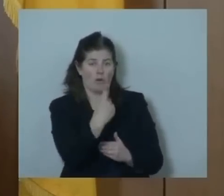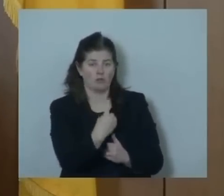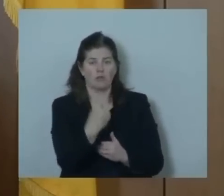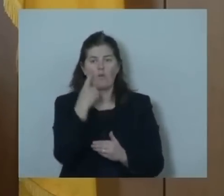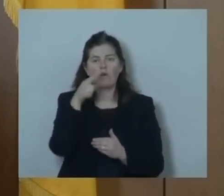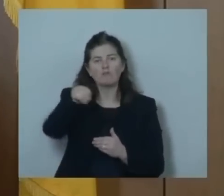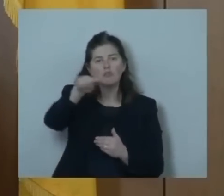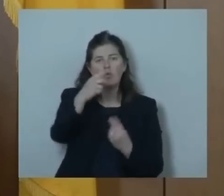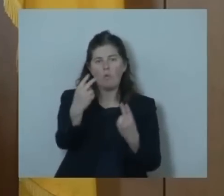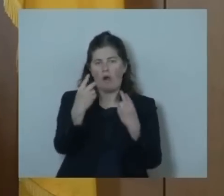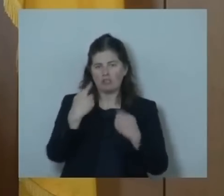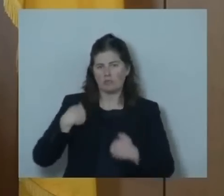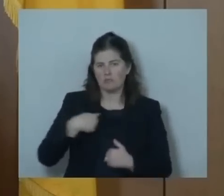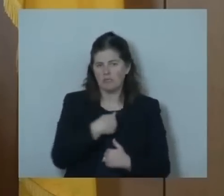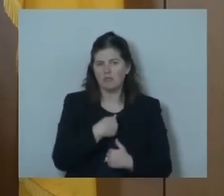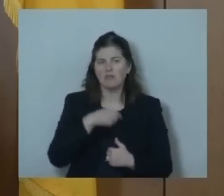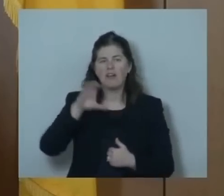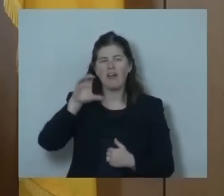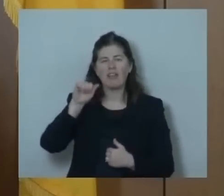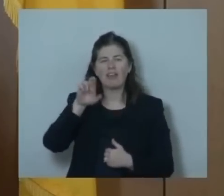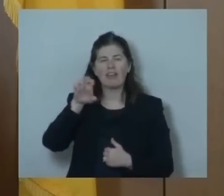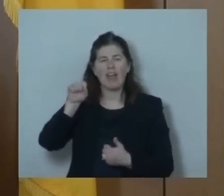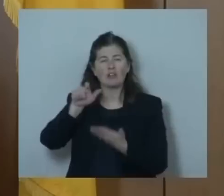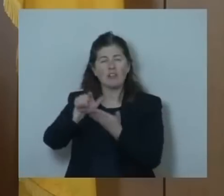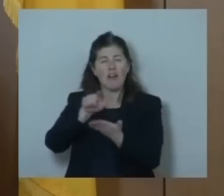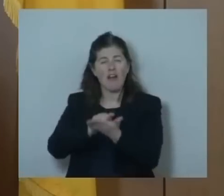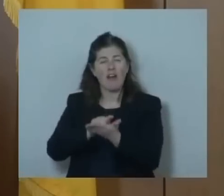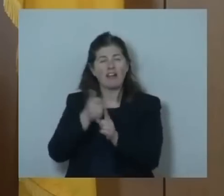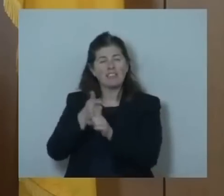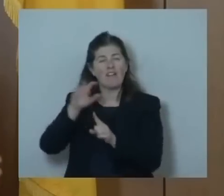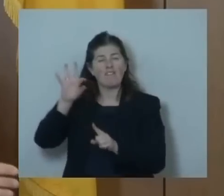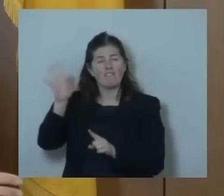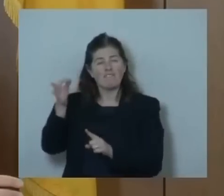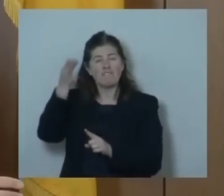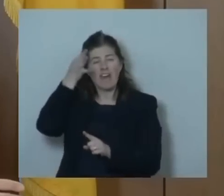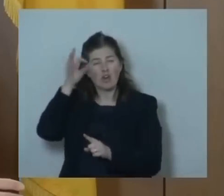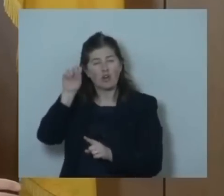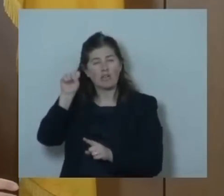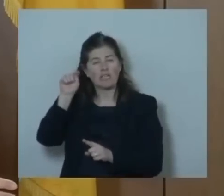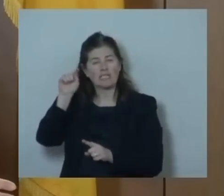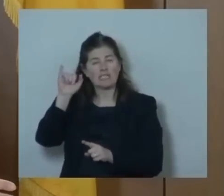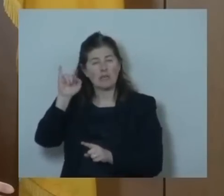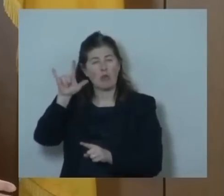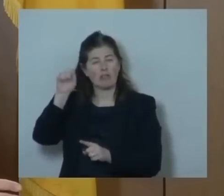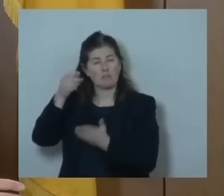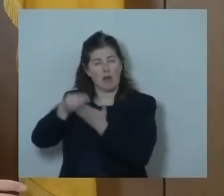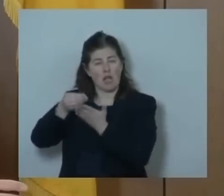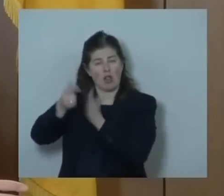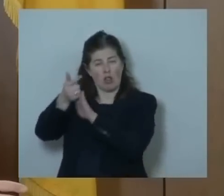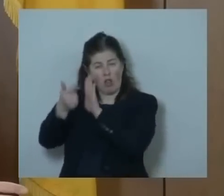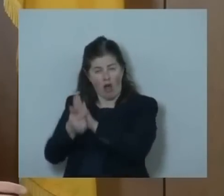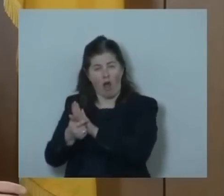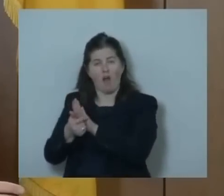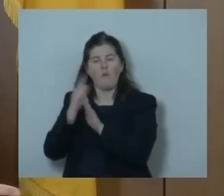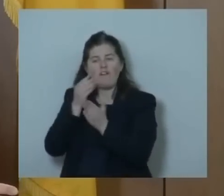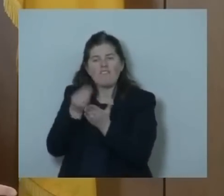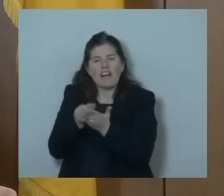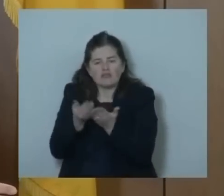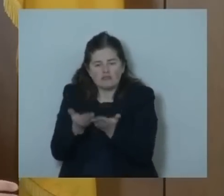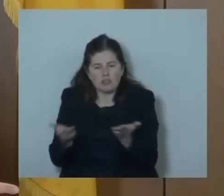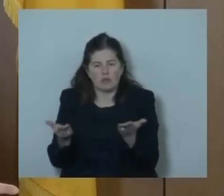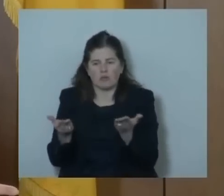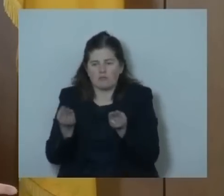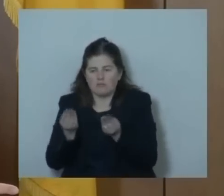viewers, right, the CARES Act is the federal stimulus, the first package of financial resources